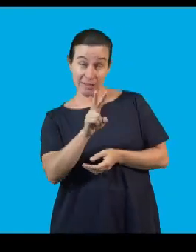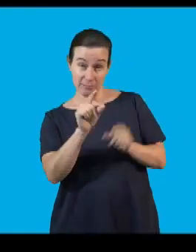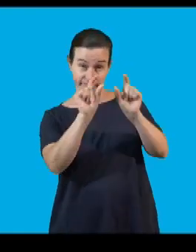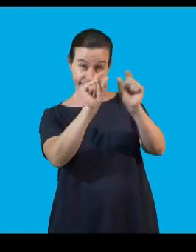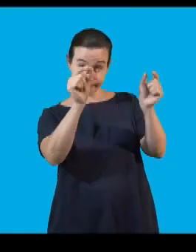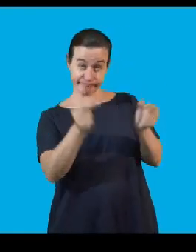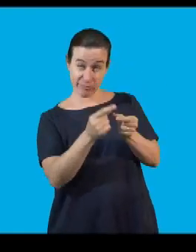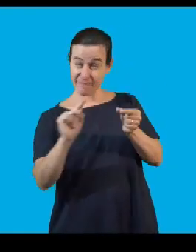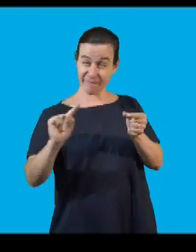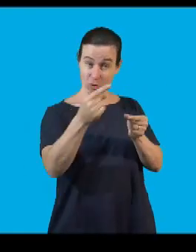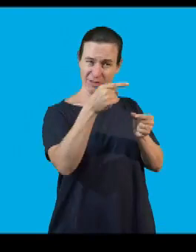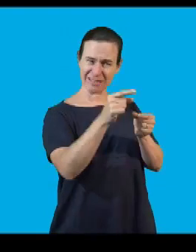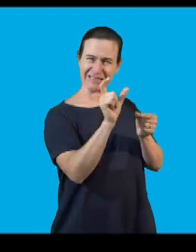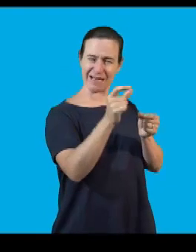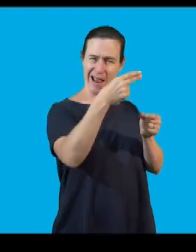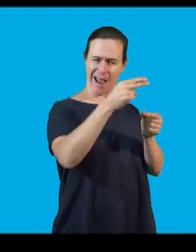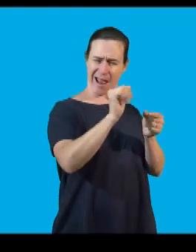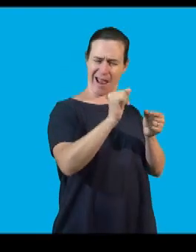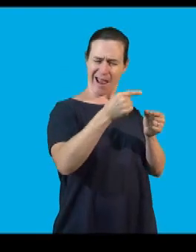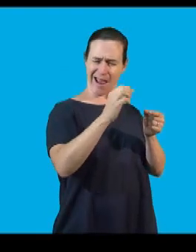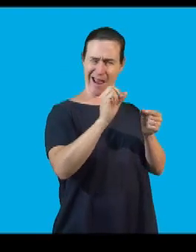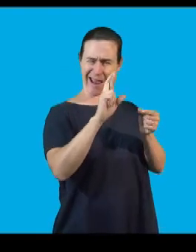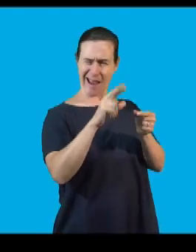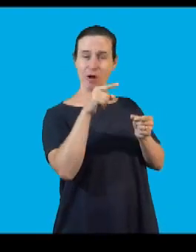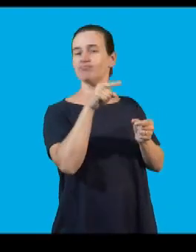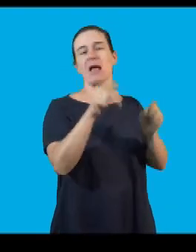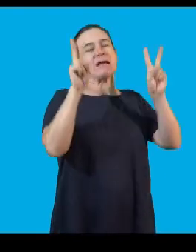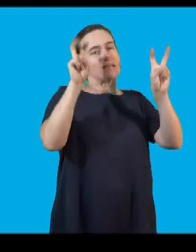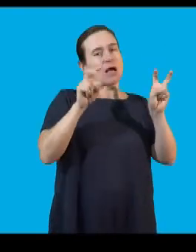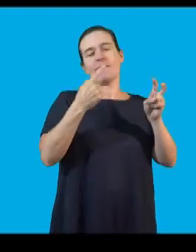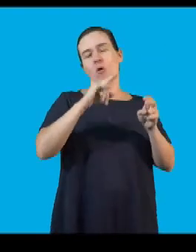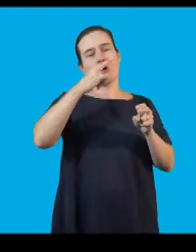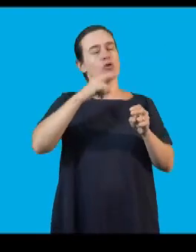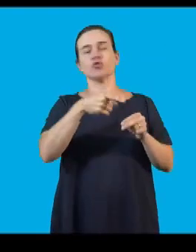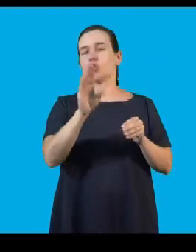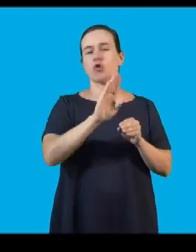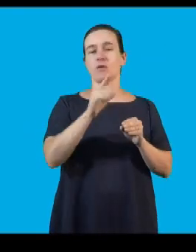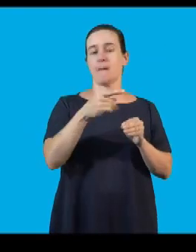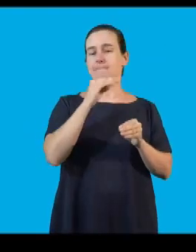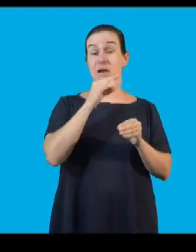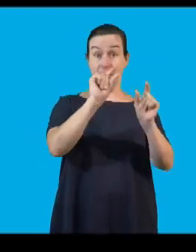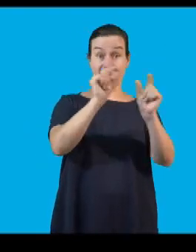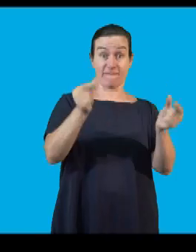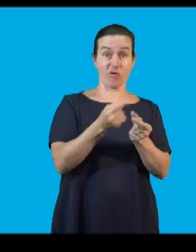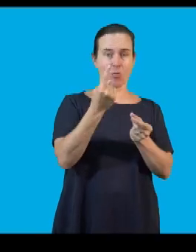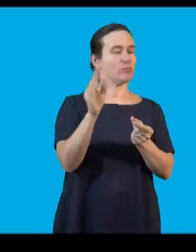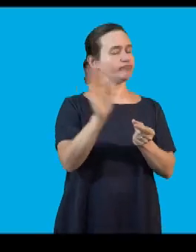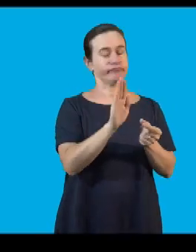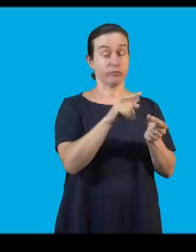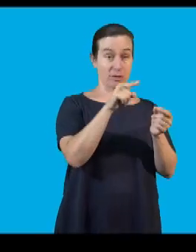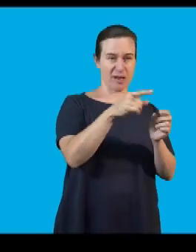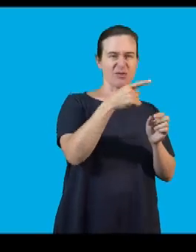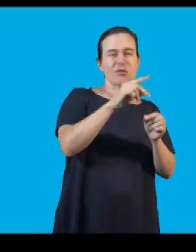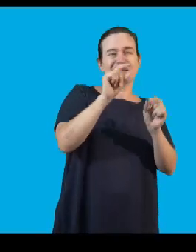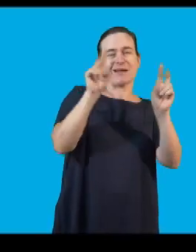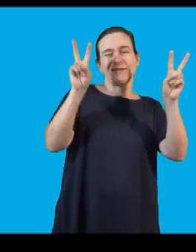as well as the name of the cartoonist. So remember, do not count your title and the frame of the cartoonist's name as a frame,